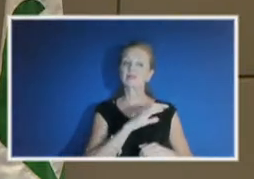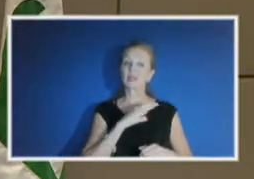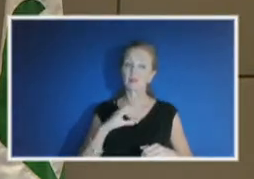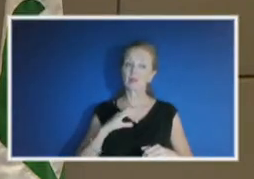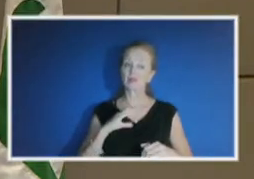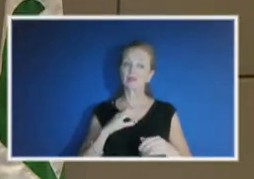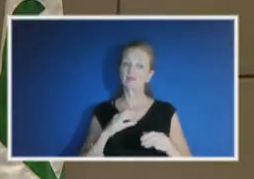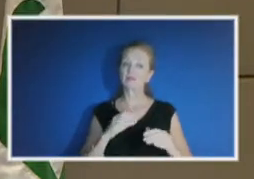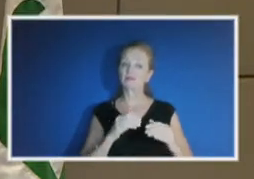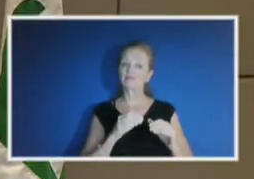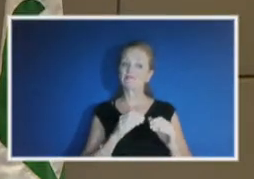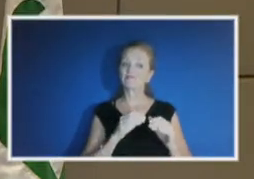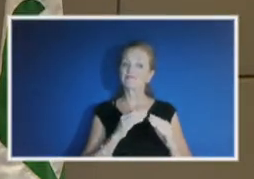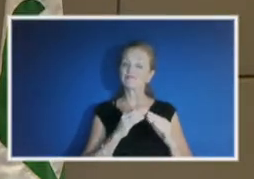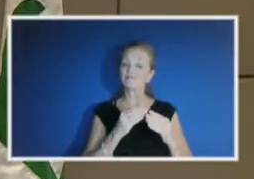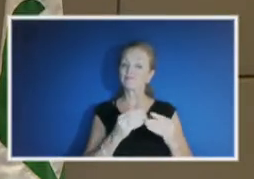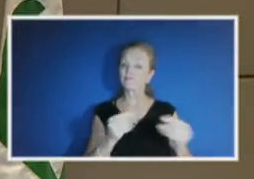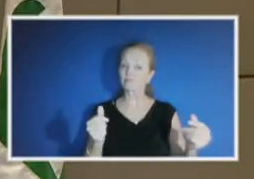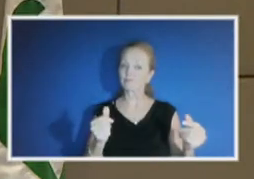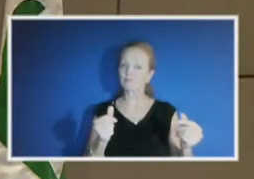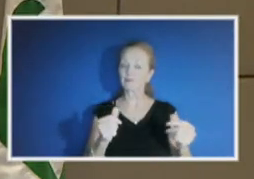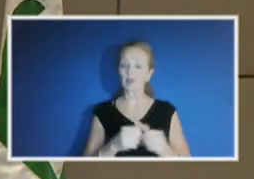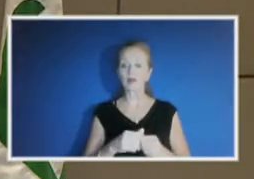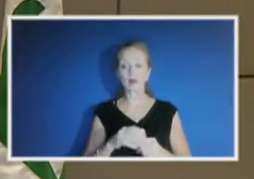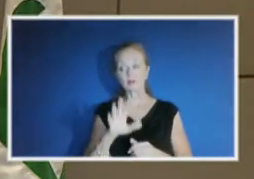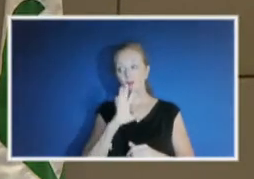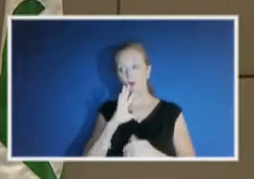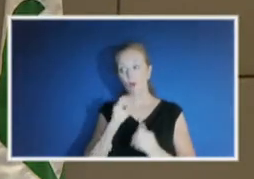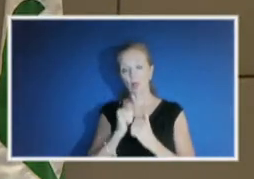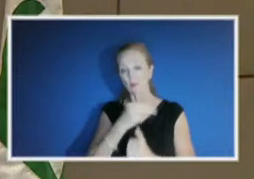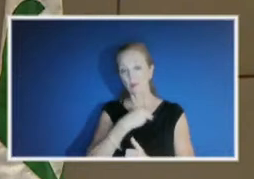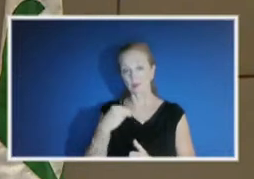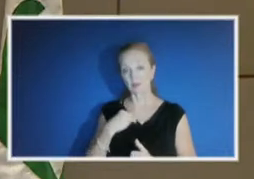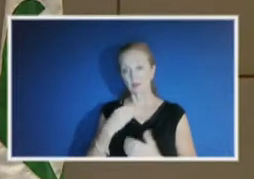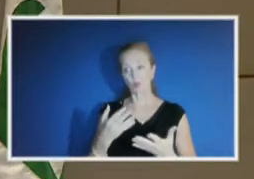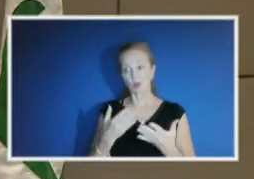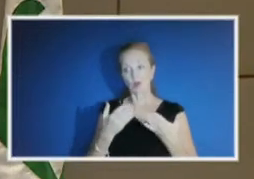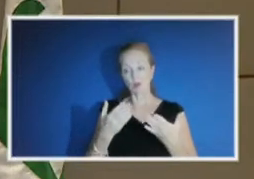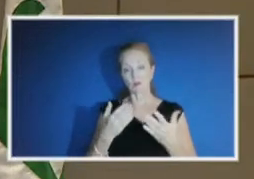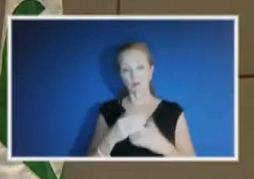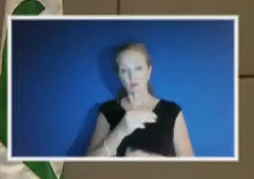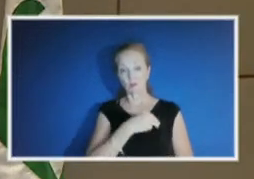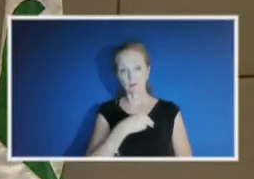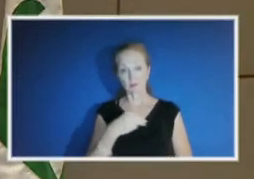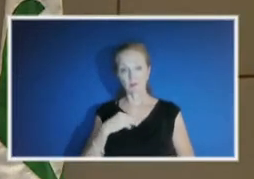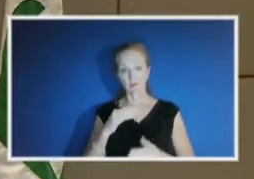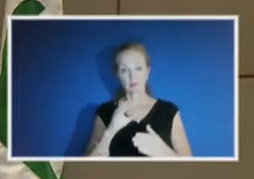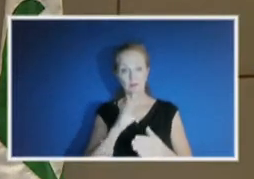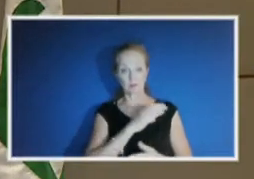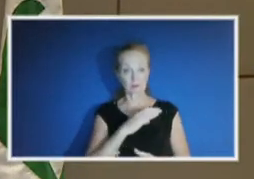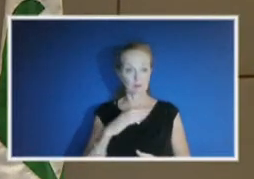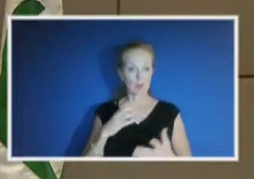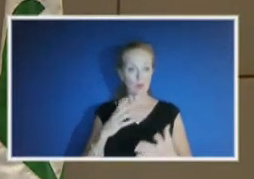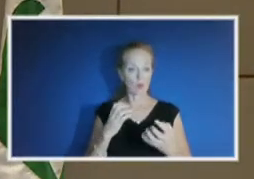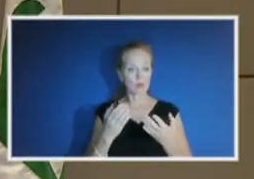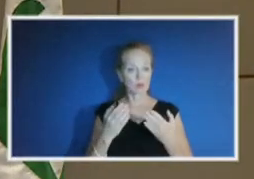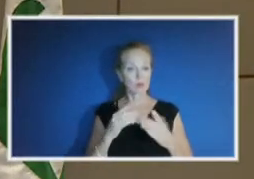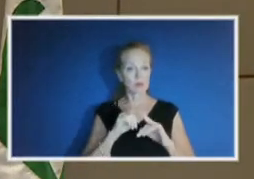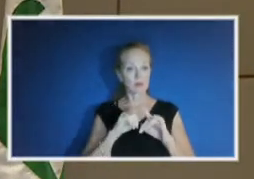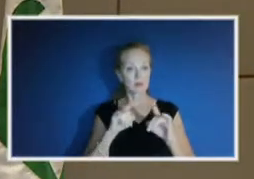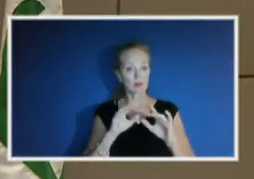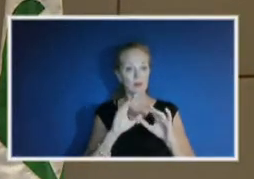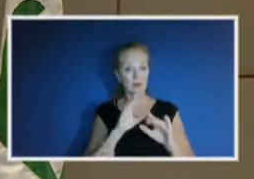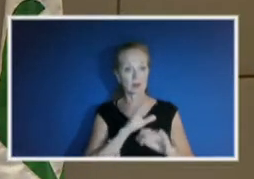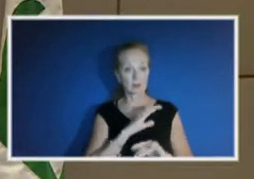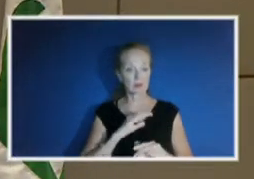to members. I would also like to recommend that members of the committee who want to serve on a different committee